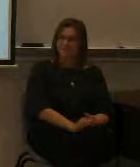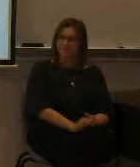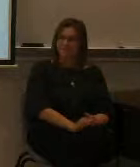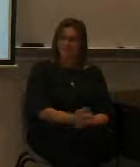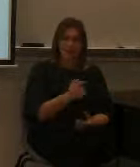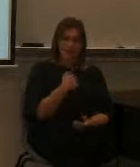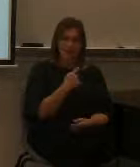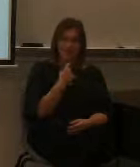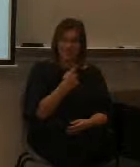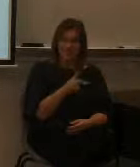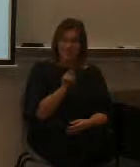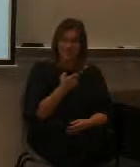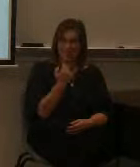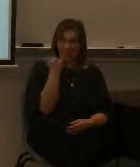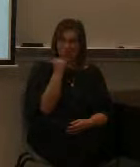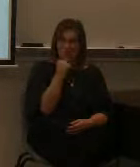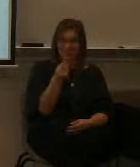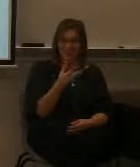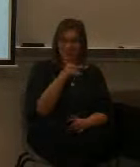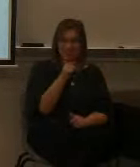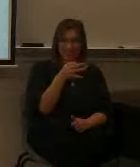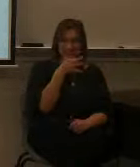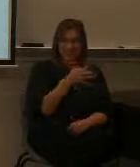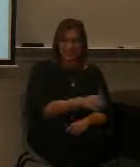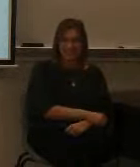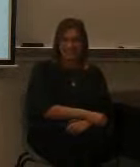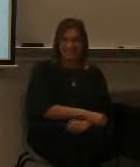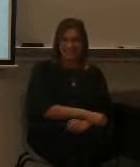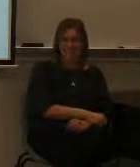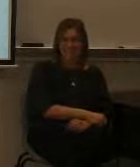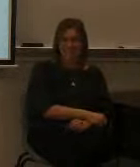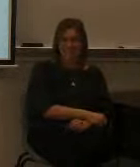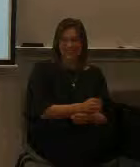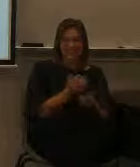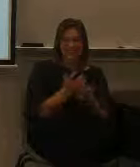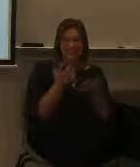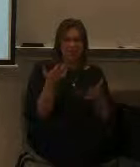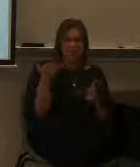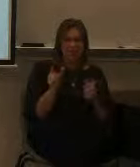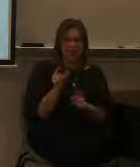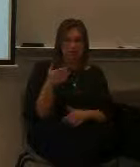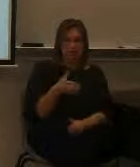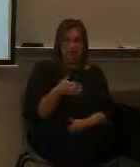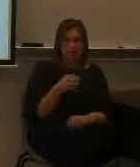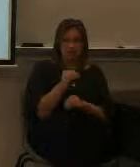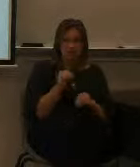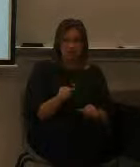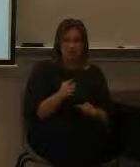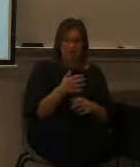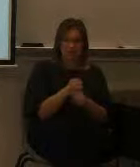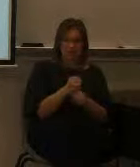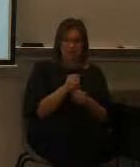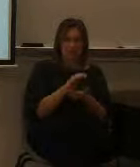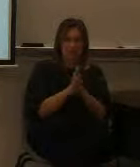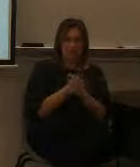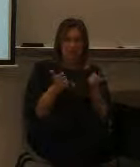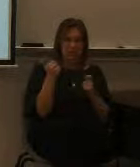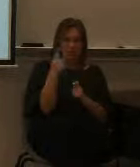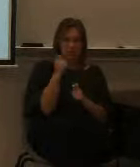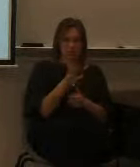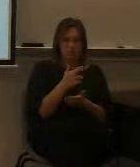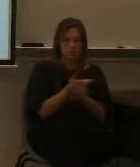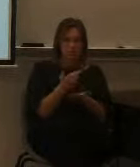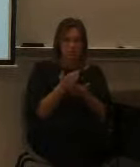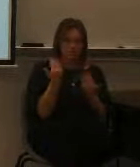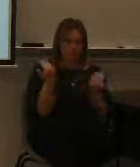I'm going to tell Keith on you if you don't give me the answer here pretty quick. You've got a lot of small fish that none of them can get bigger because your resources are